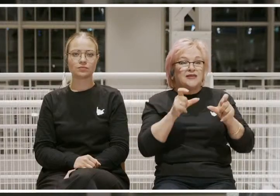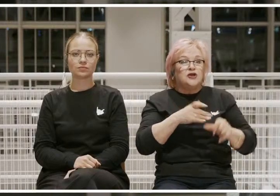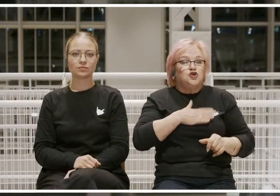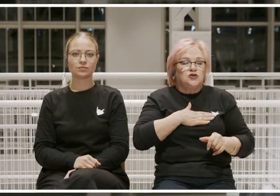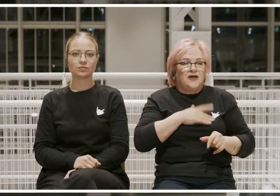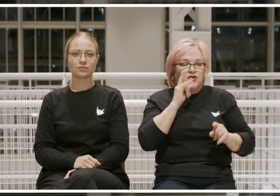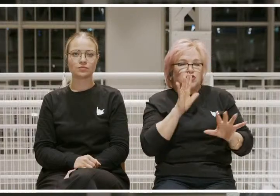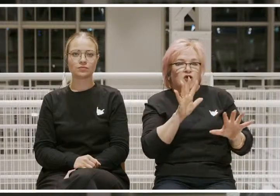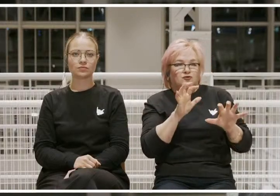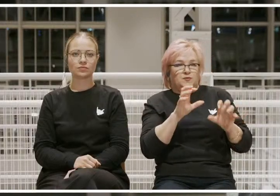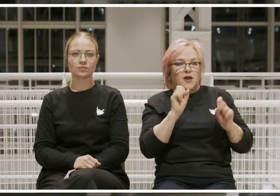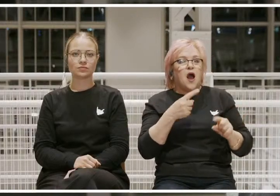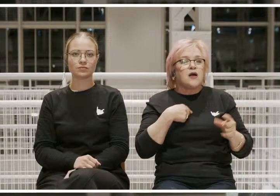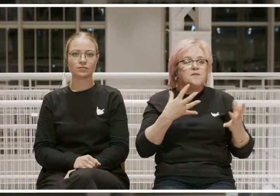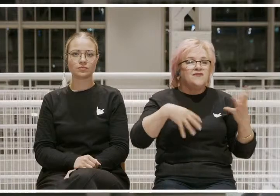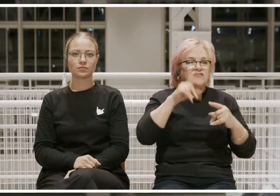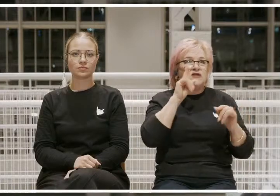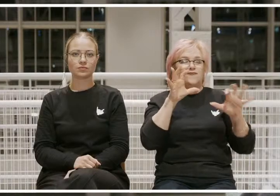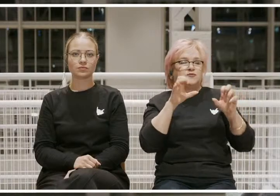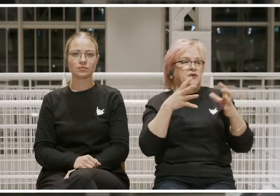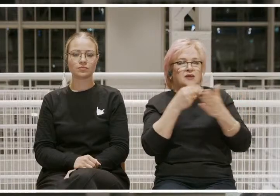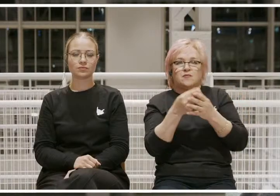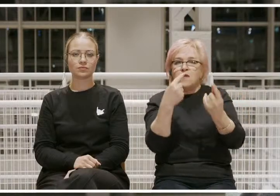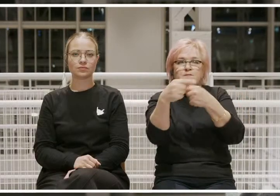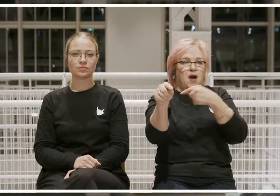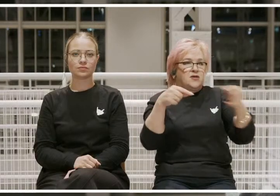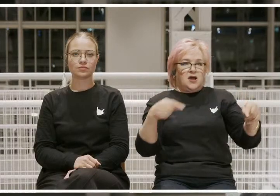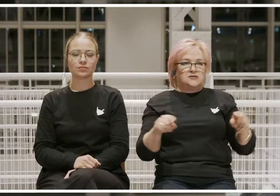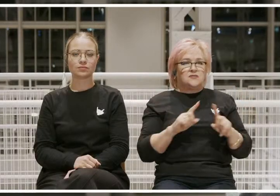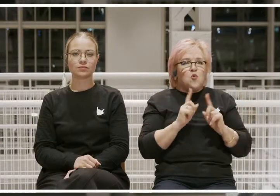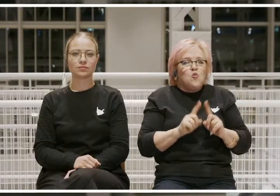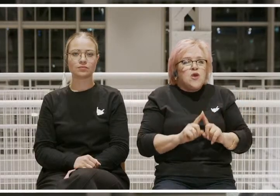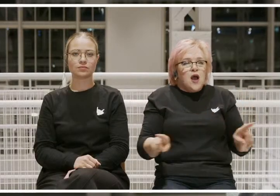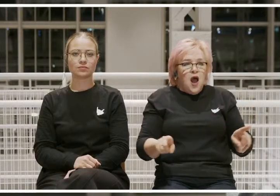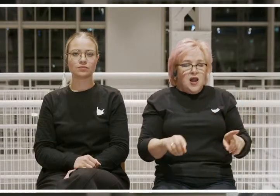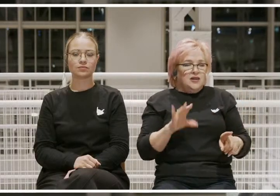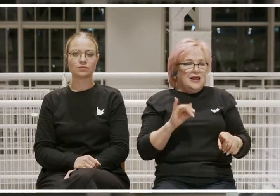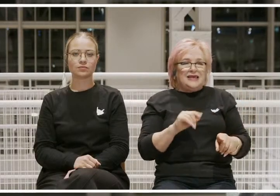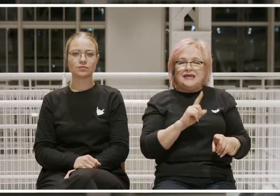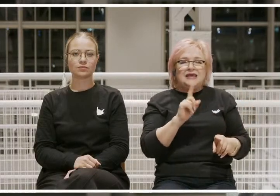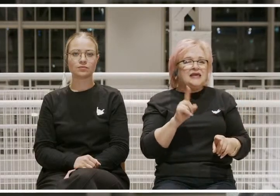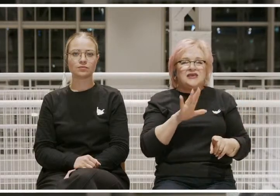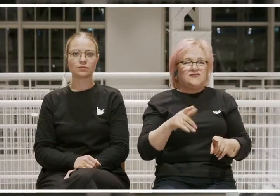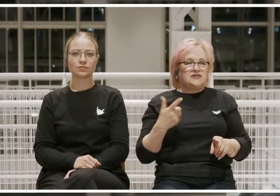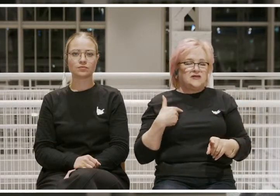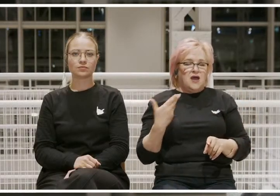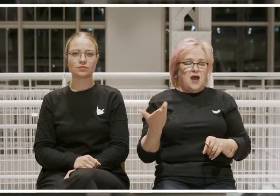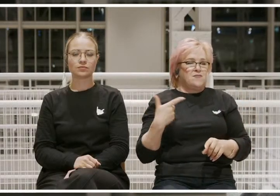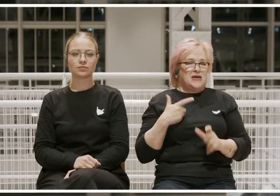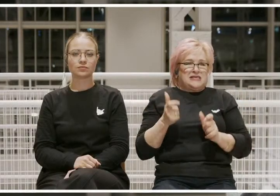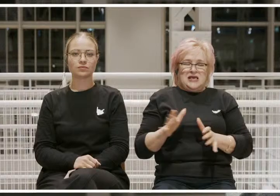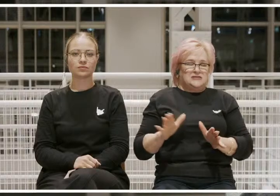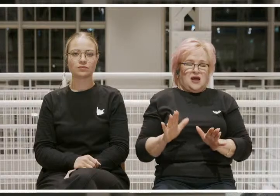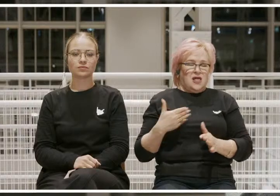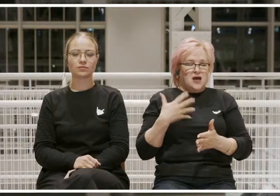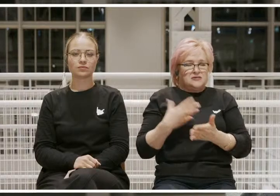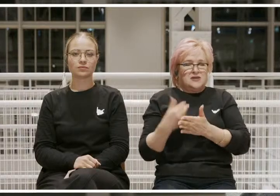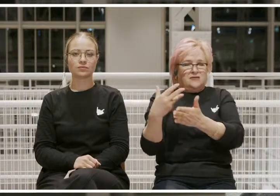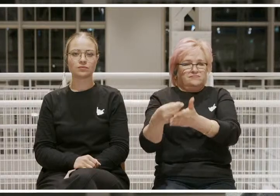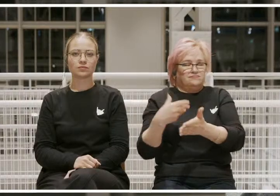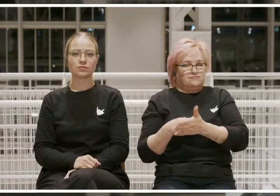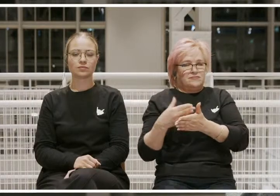experiencing everything differently all the time and maybe not agreeing with each other. And, you know, a person could meet someone else